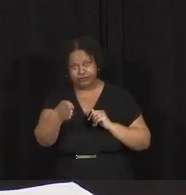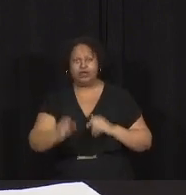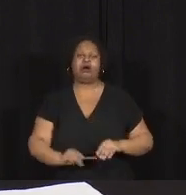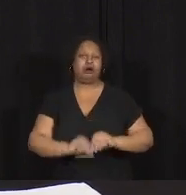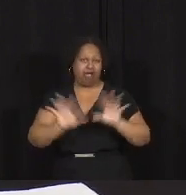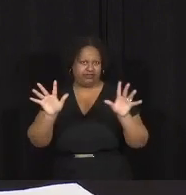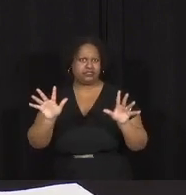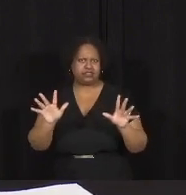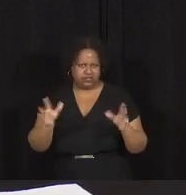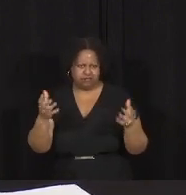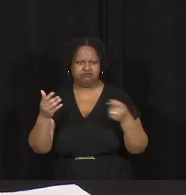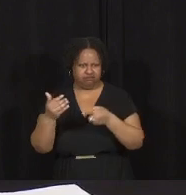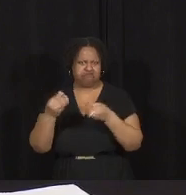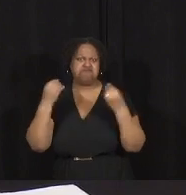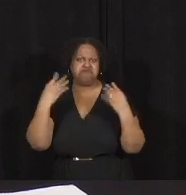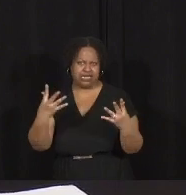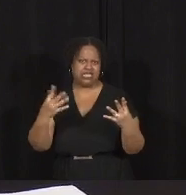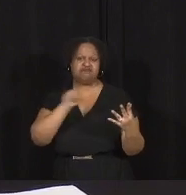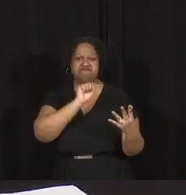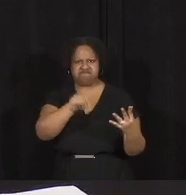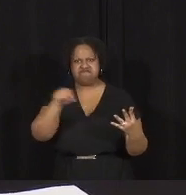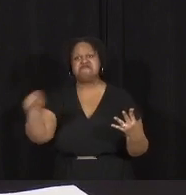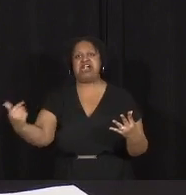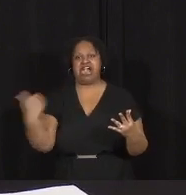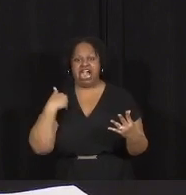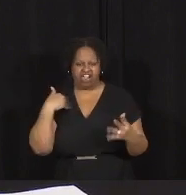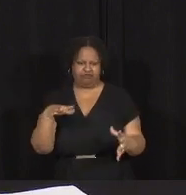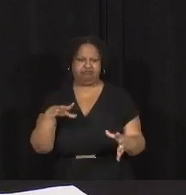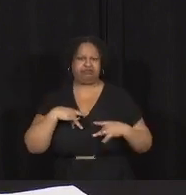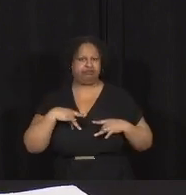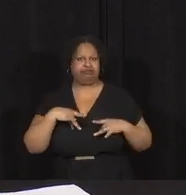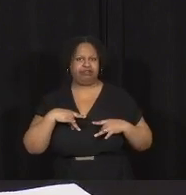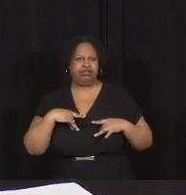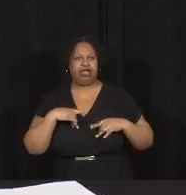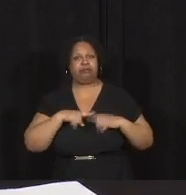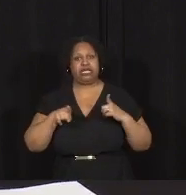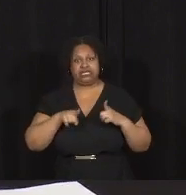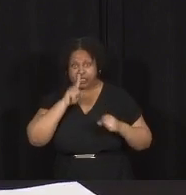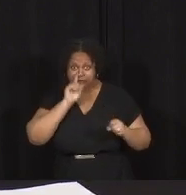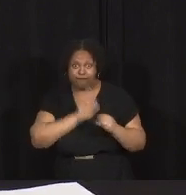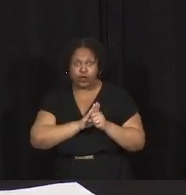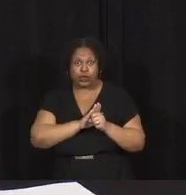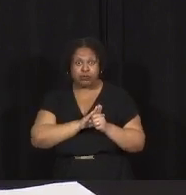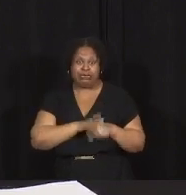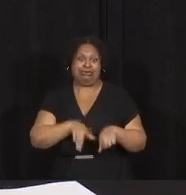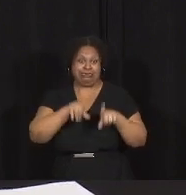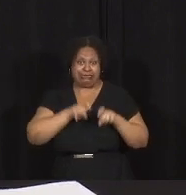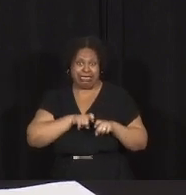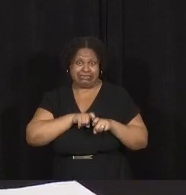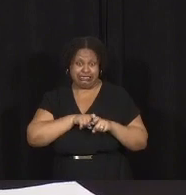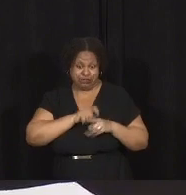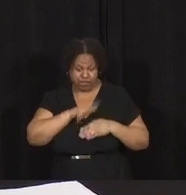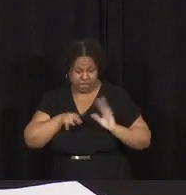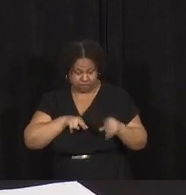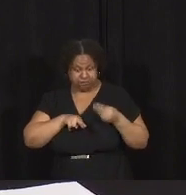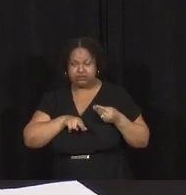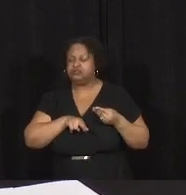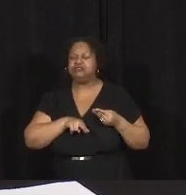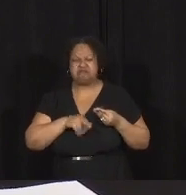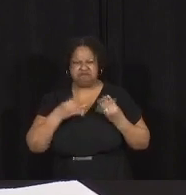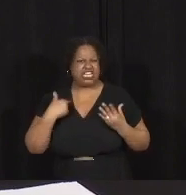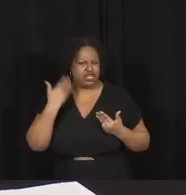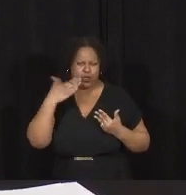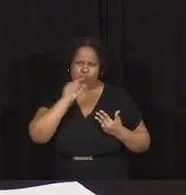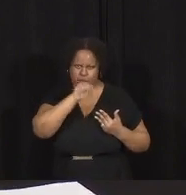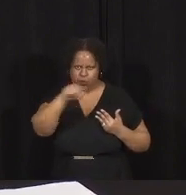many cases in the province that we don't know about. That must be the case